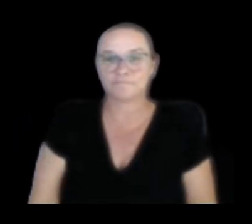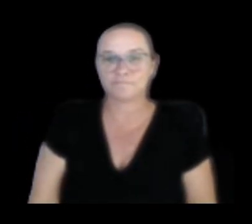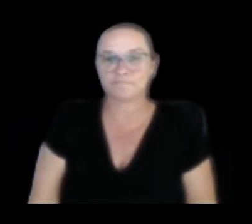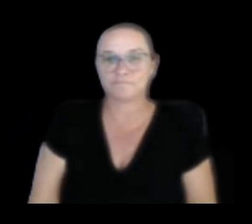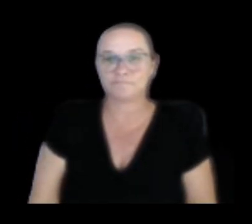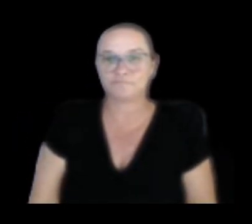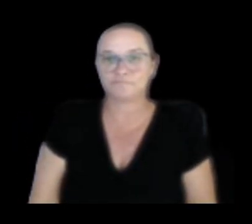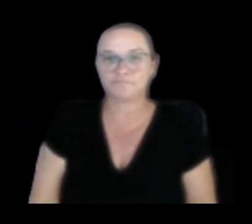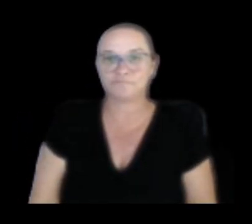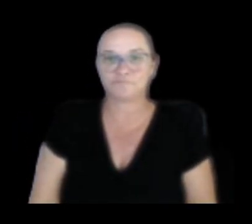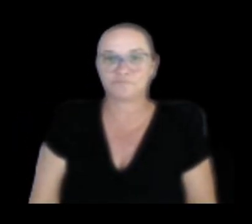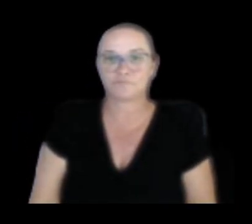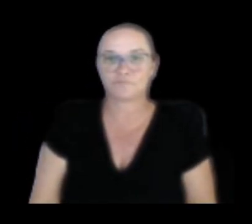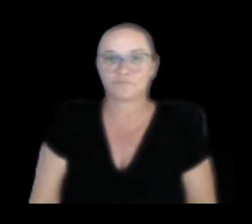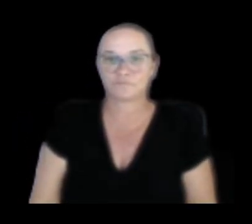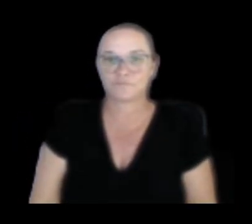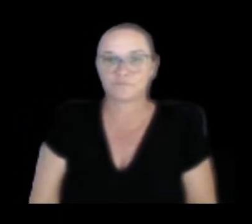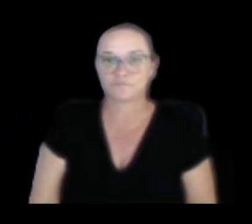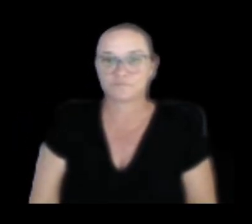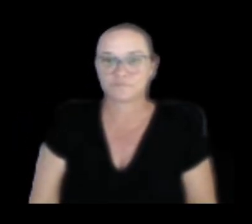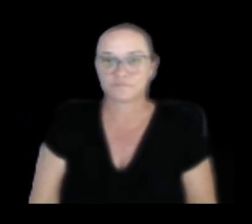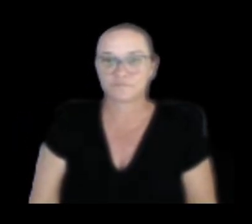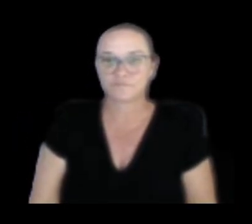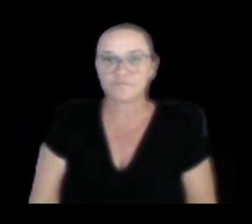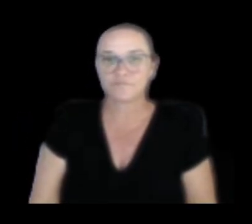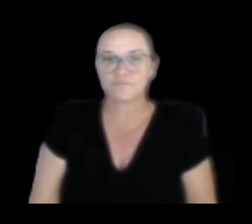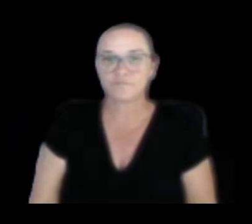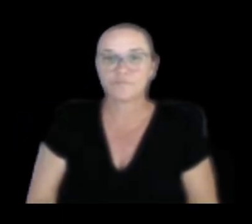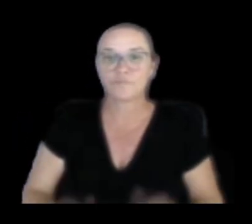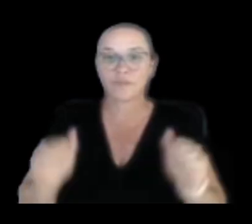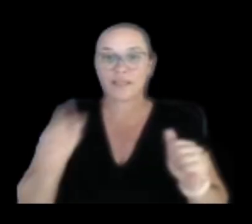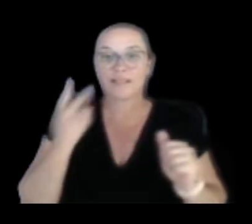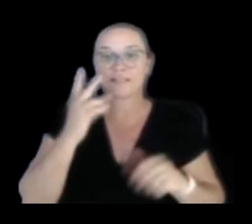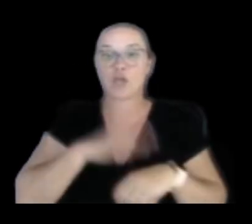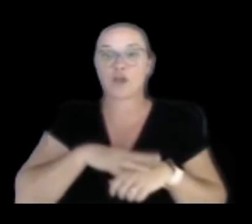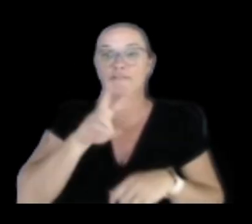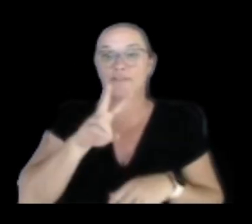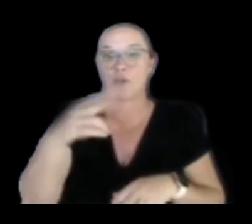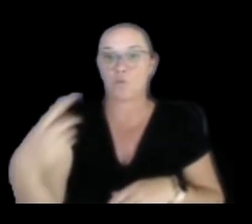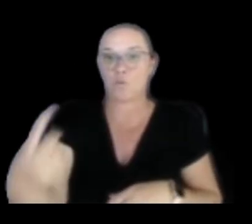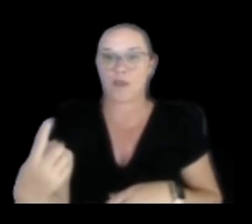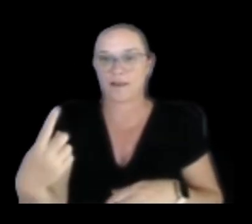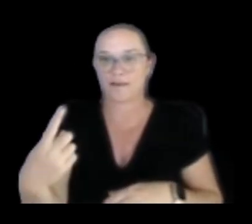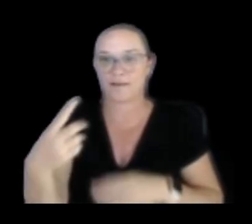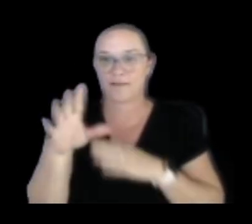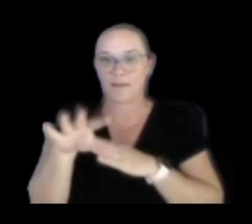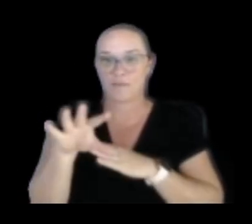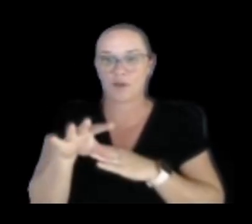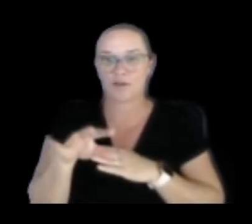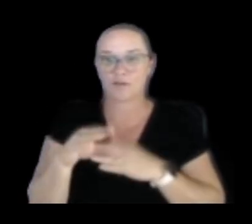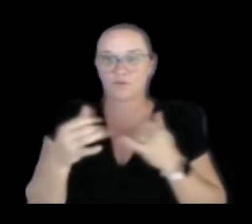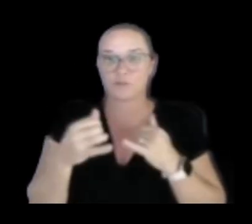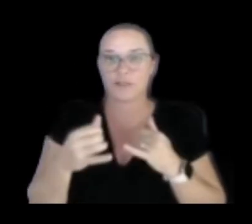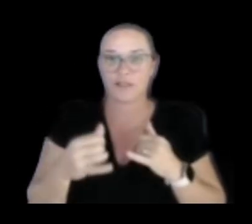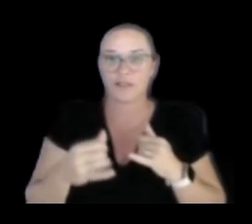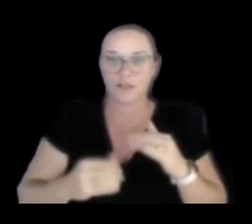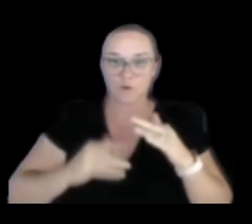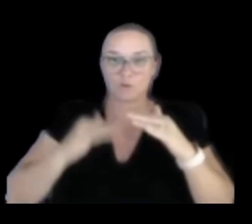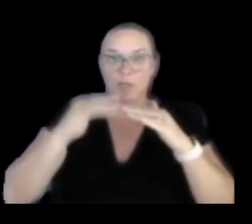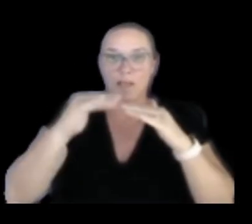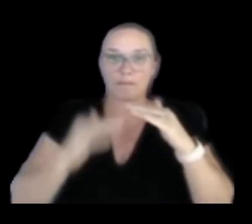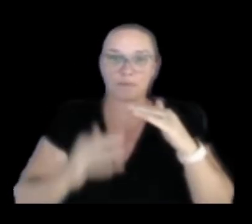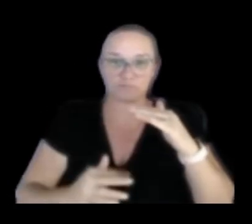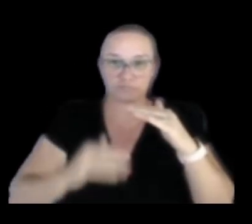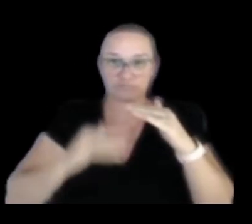Where the cycles have been visible, here's the V1 camera since about noon today, showing the rising of lava